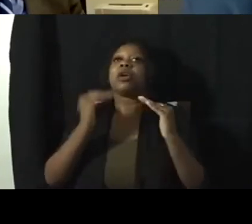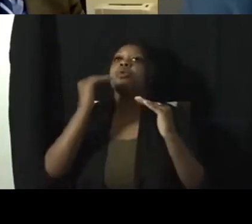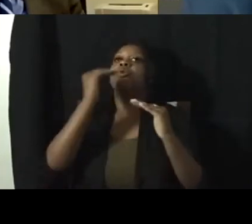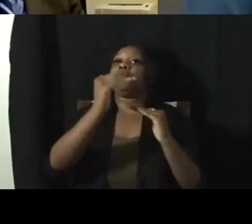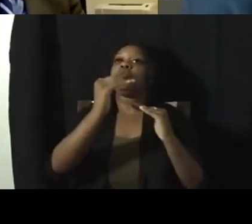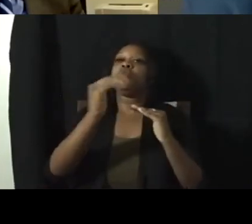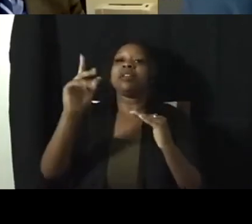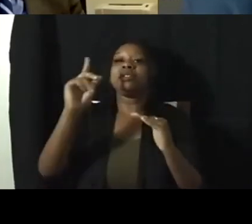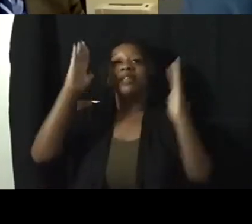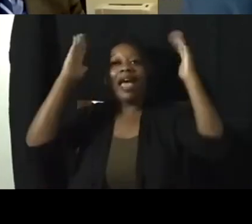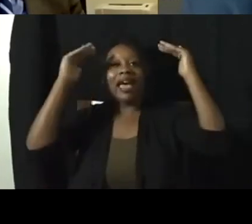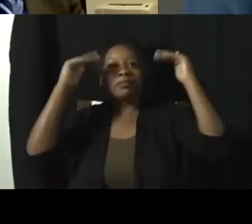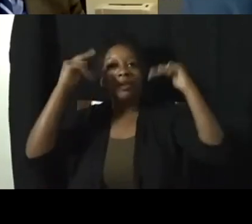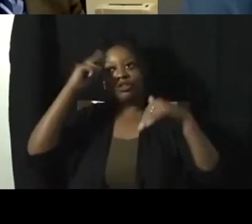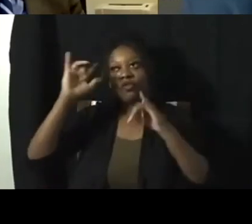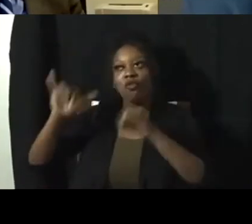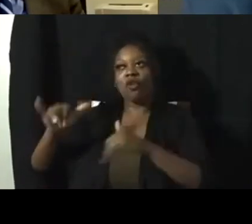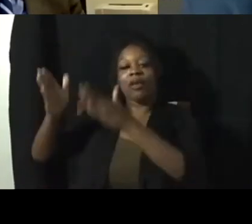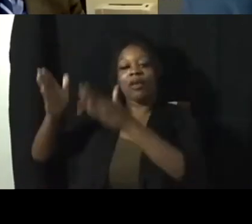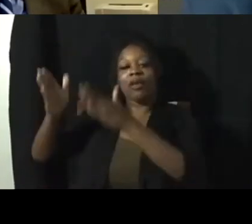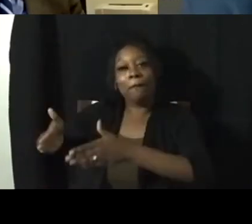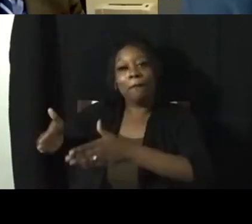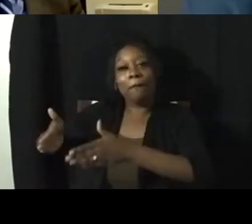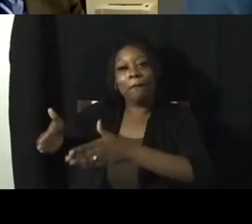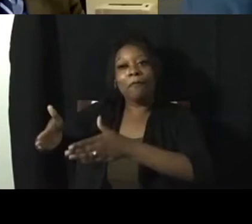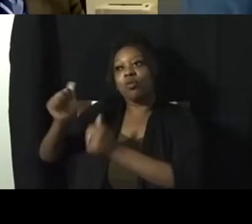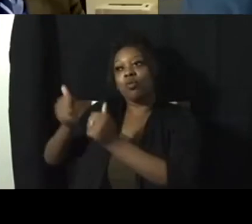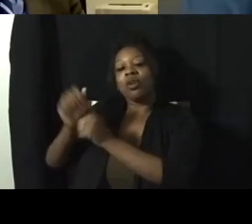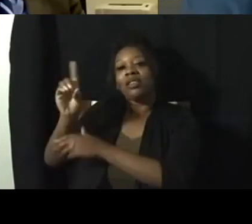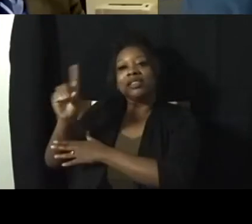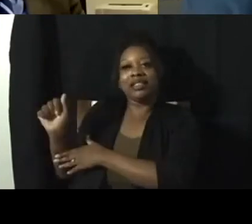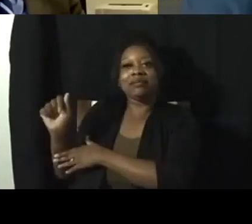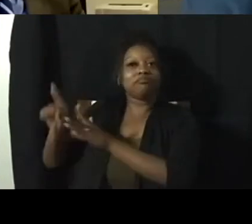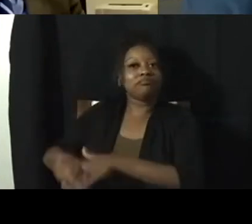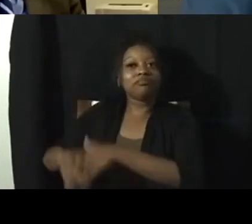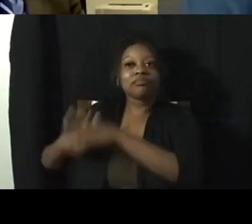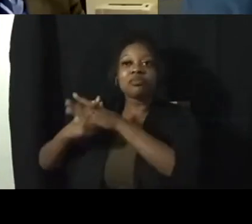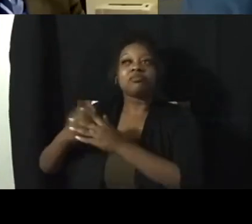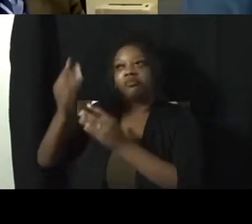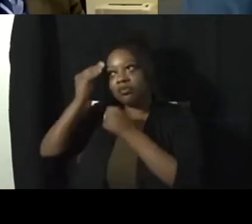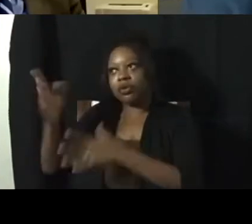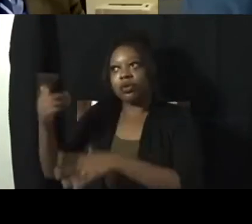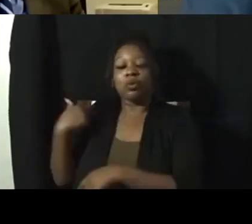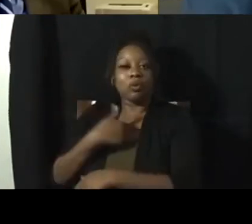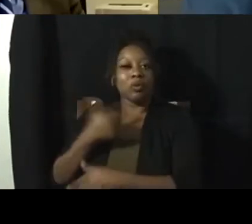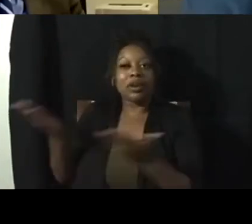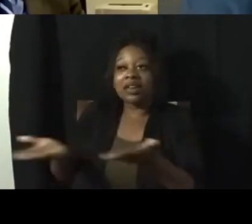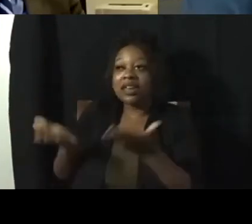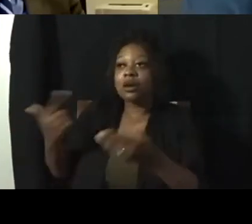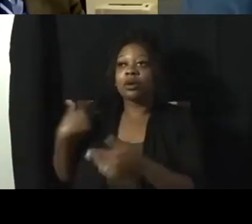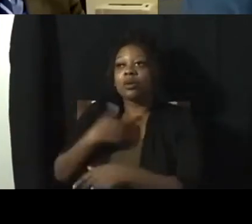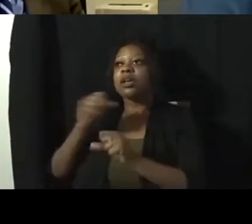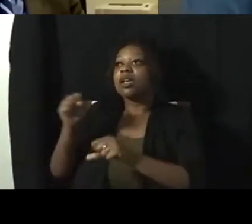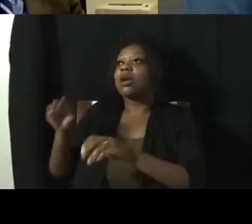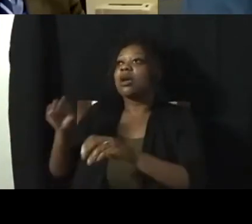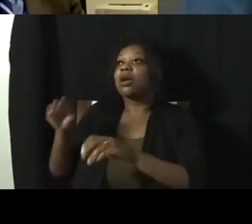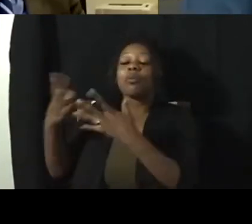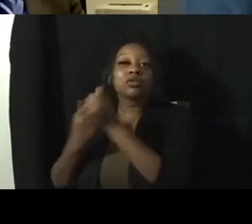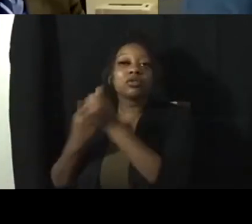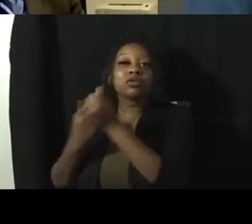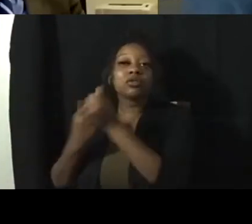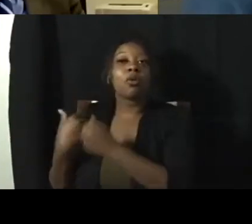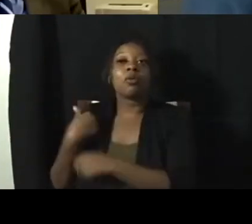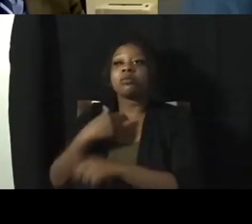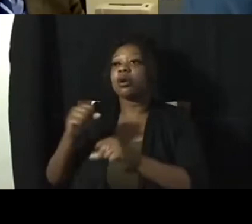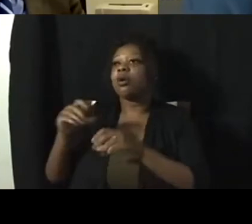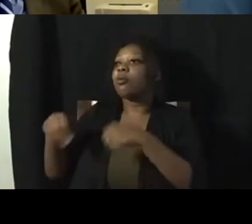the individual, that VR is going to be there and being able to provide that support, to provide the services that